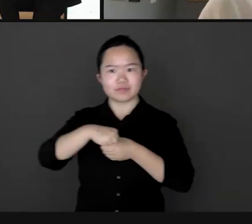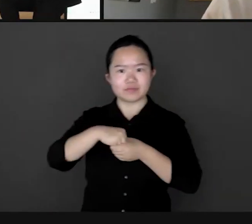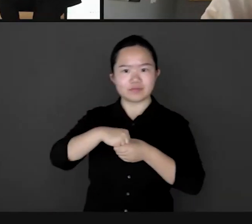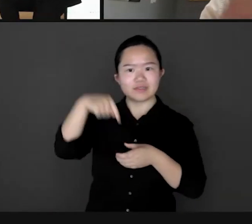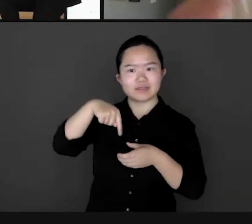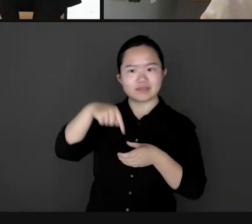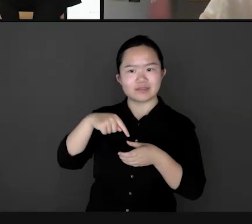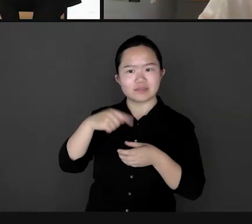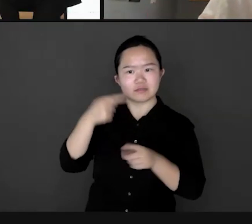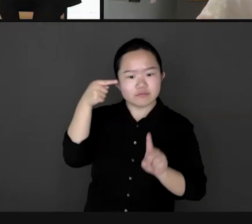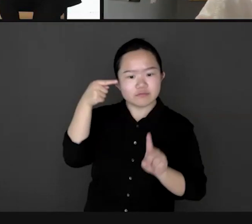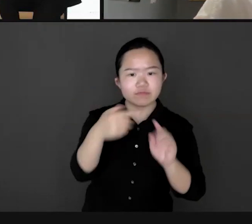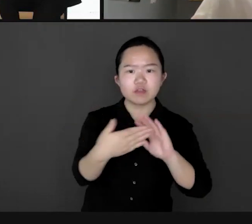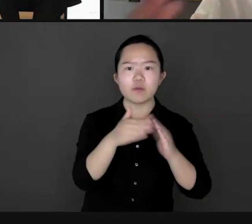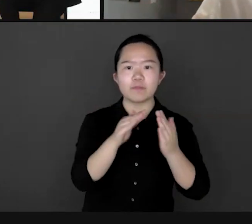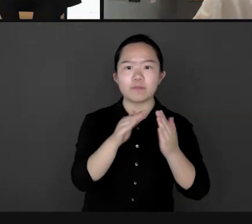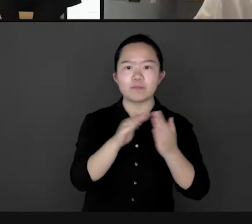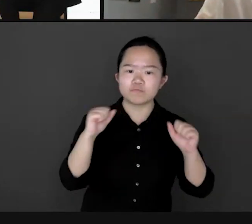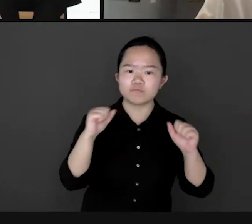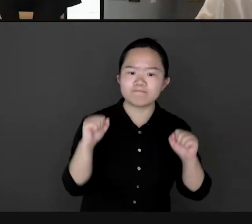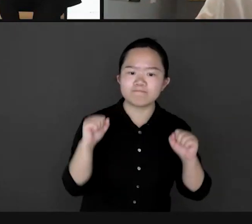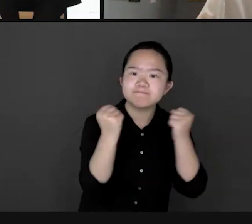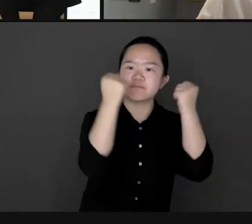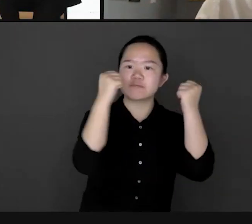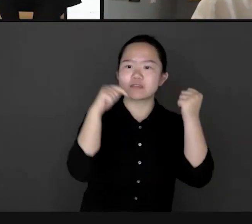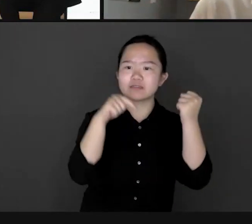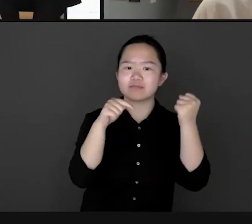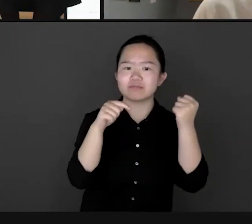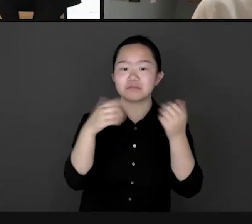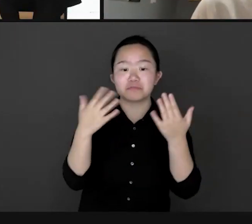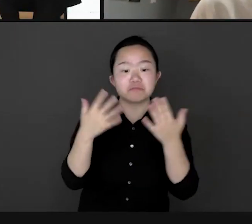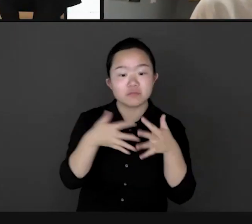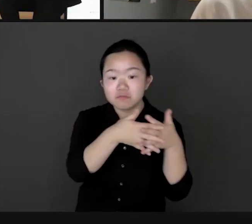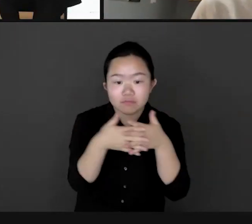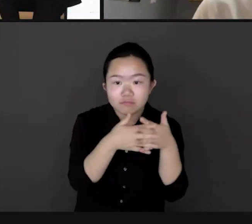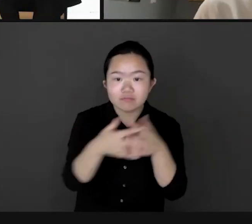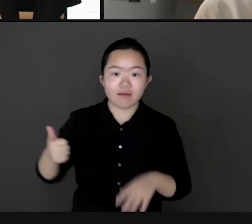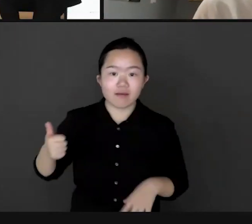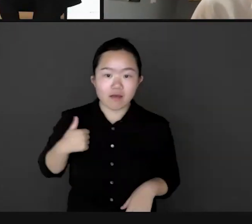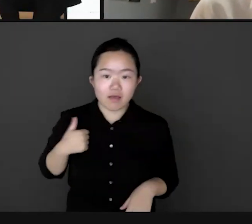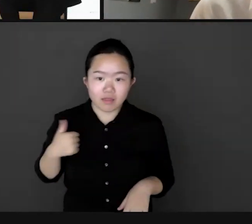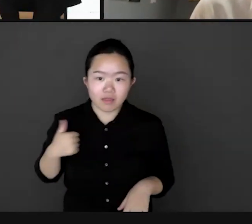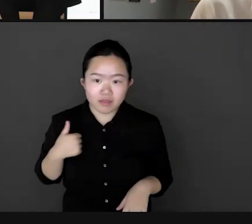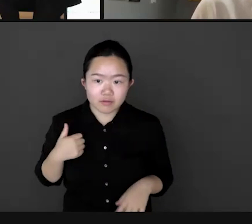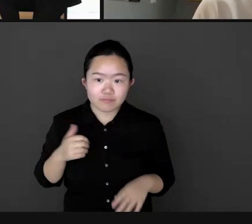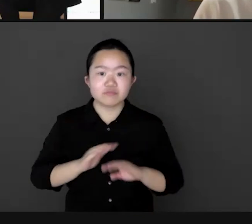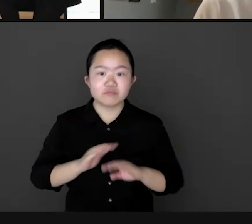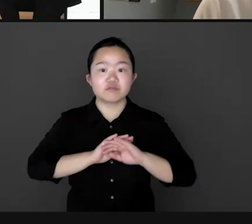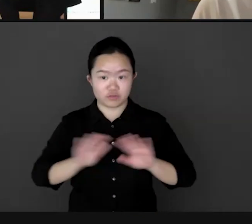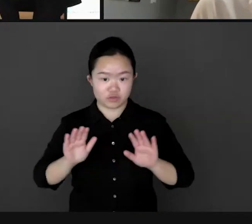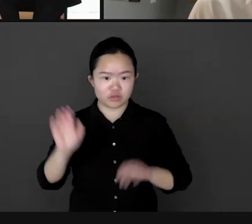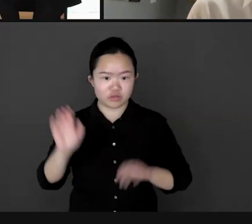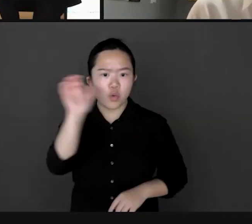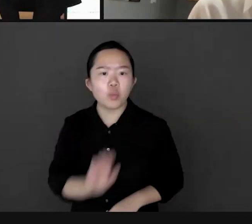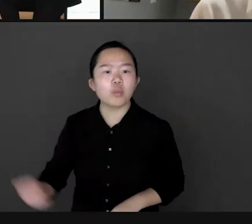members. So we will continue to grow. Of course, we've seen countries in Europe where we do have a chapter are the ones